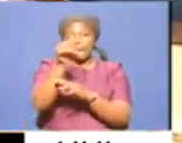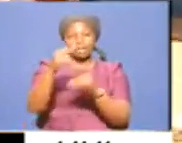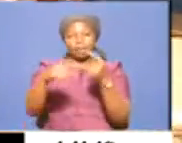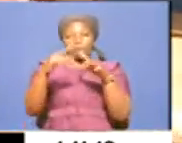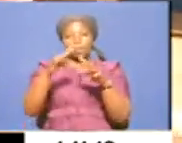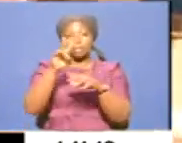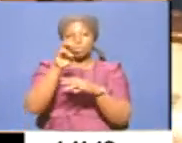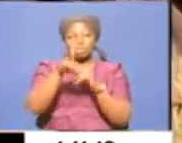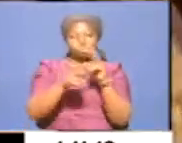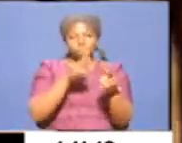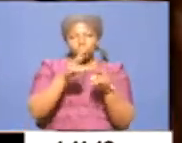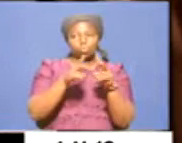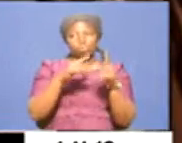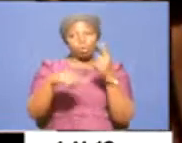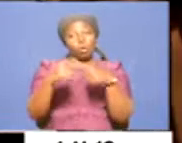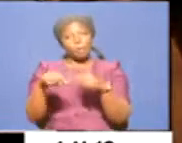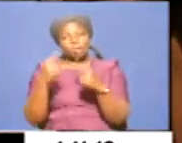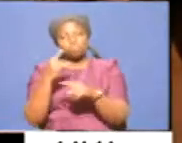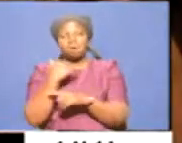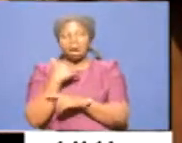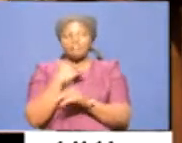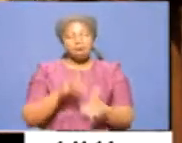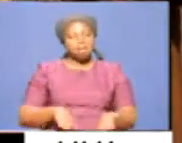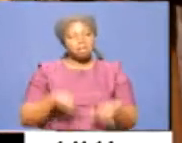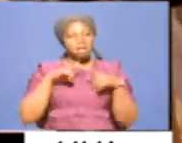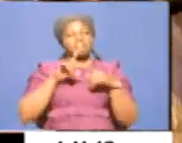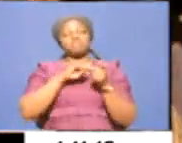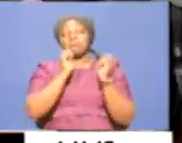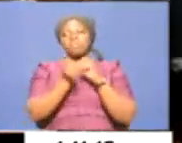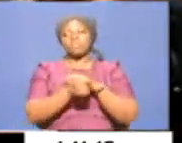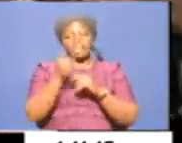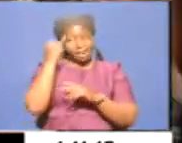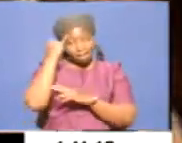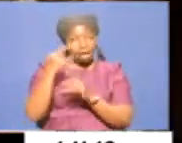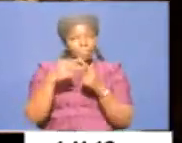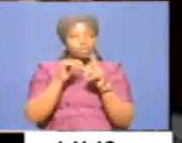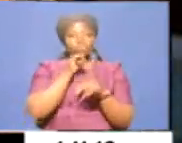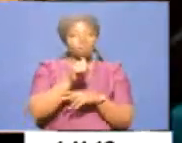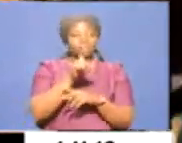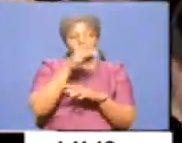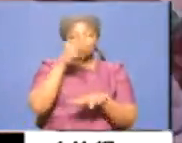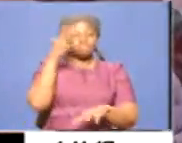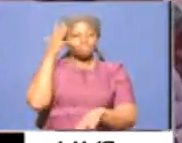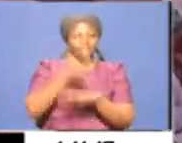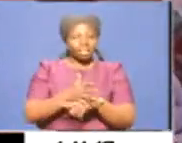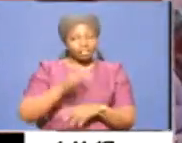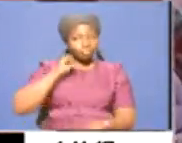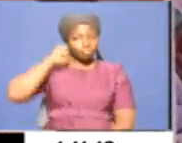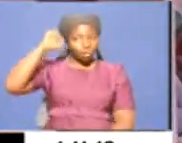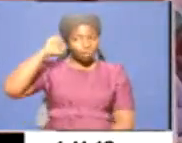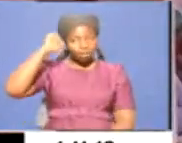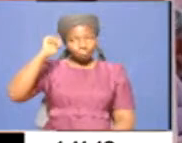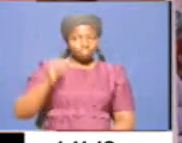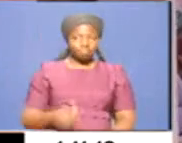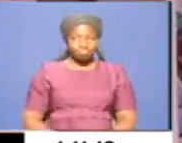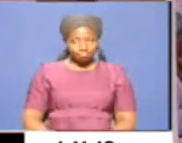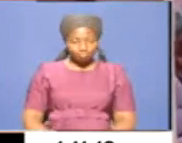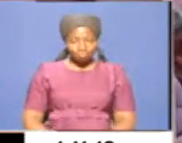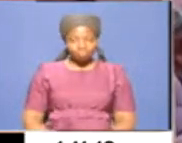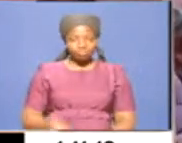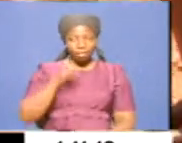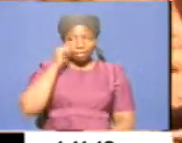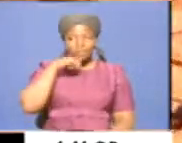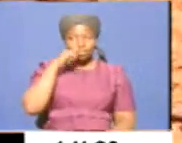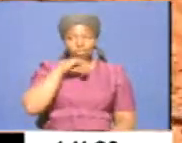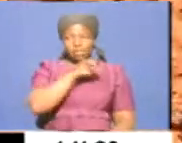come up with life-changing ideas and desist from politics of deception. Kitui Senator Enoch Wambua, who is the vice